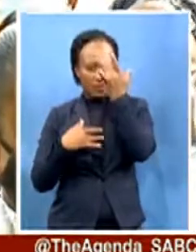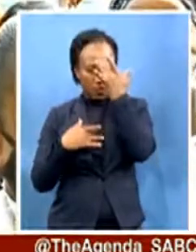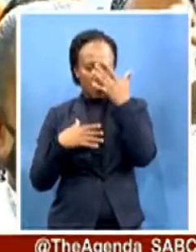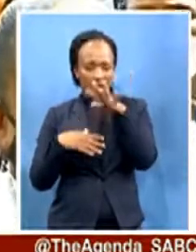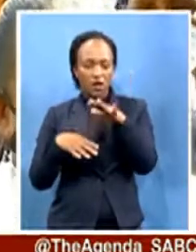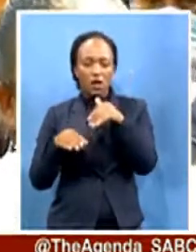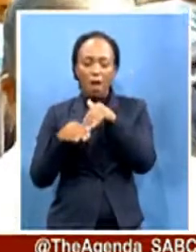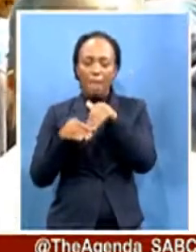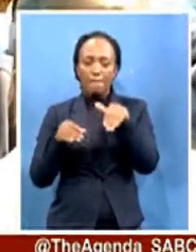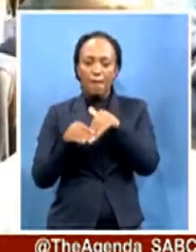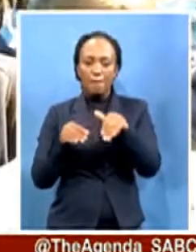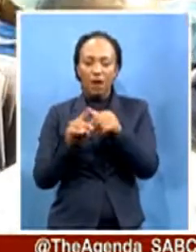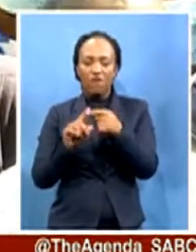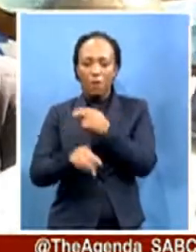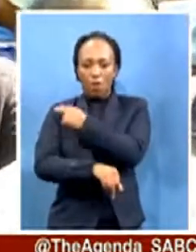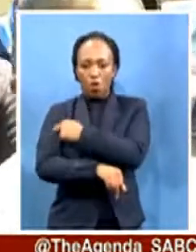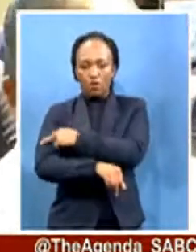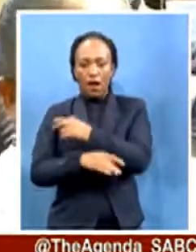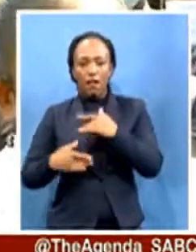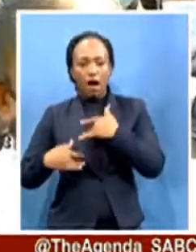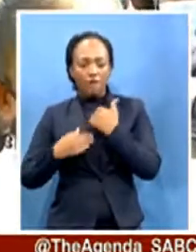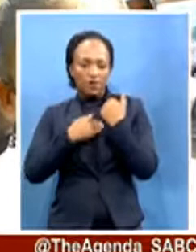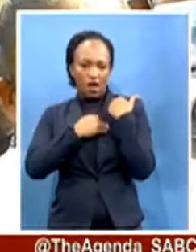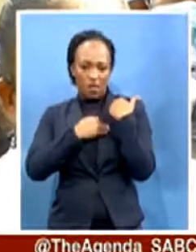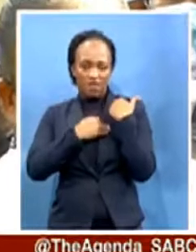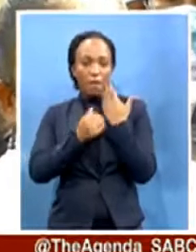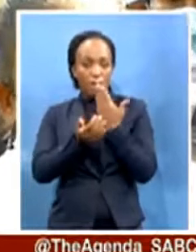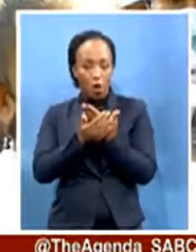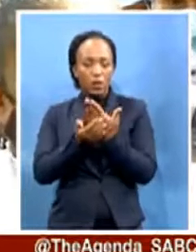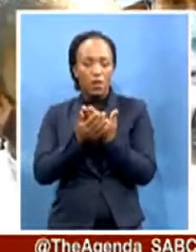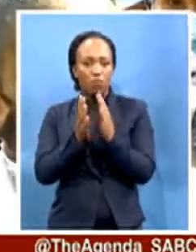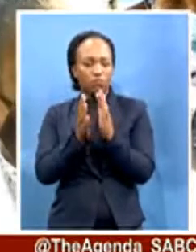been a disaster, as the minister is saying, but you brave that.